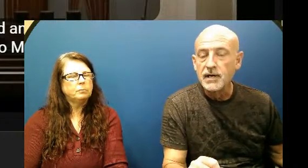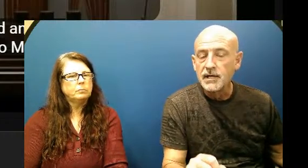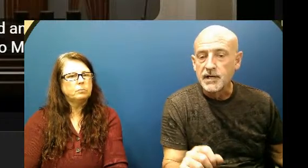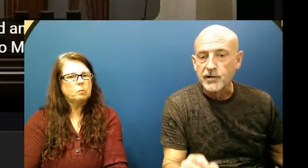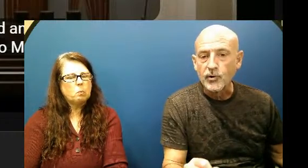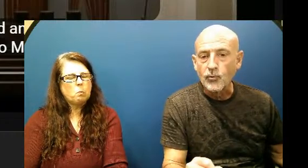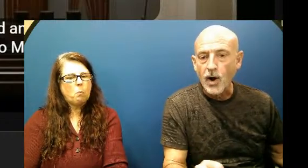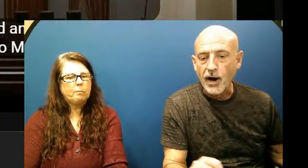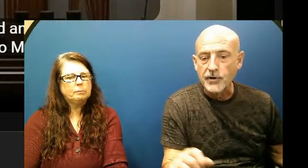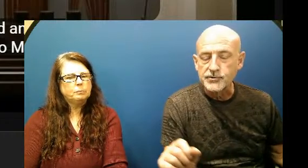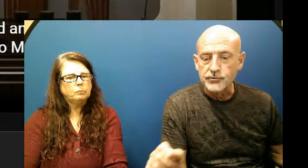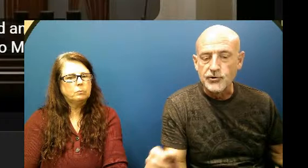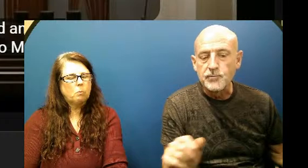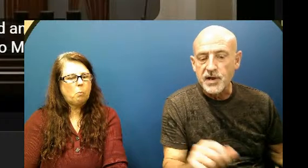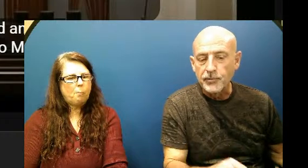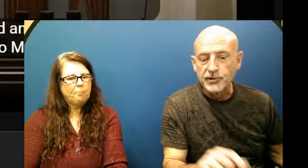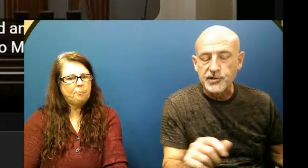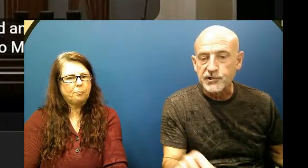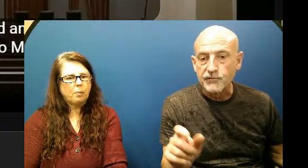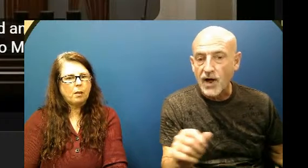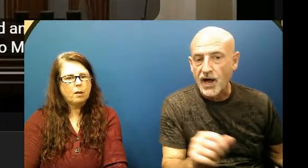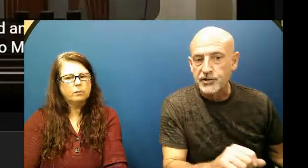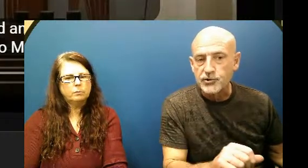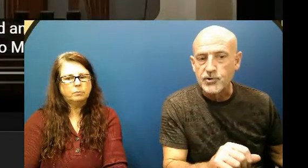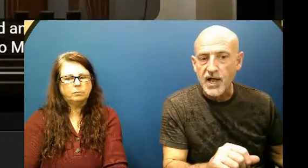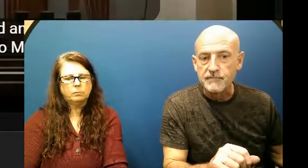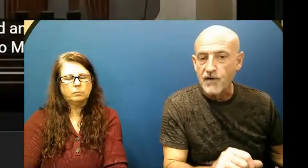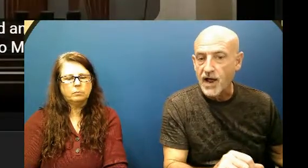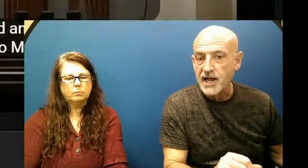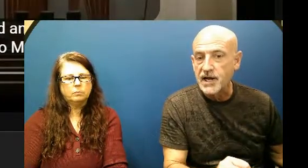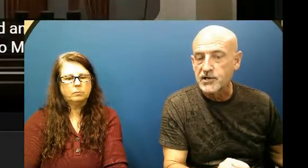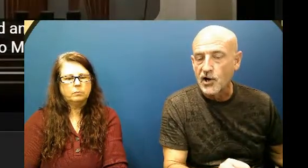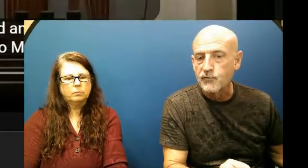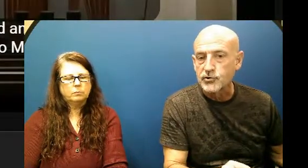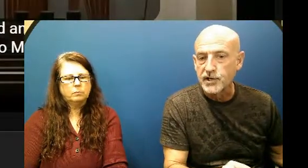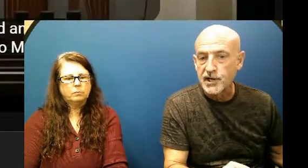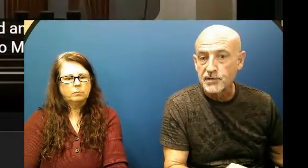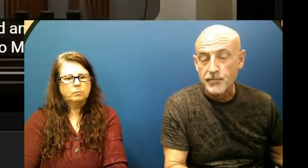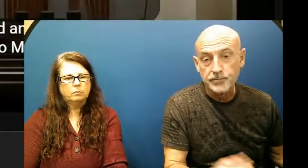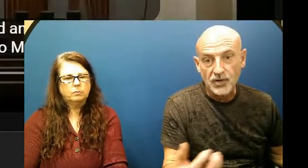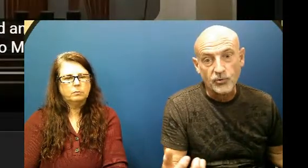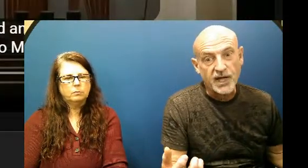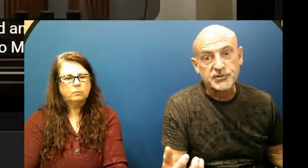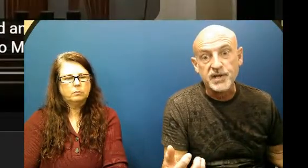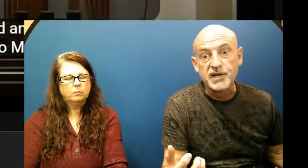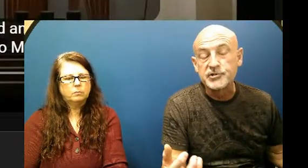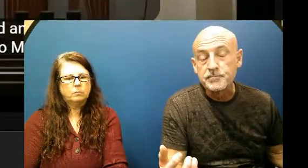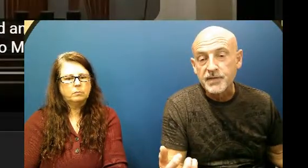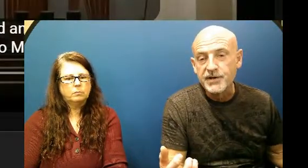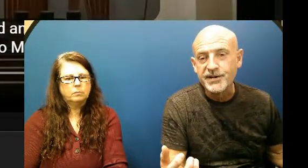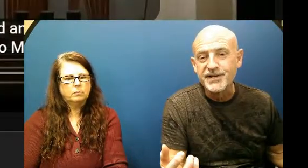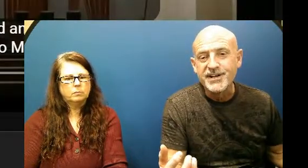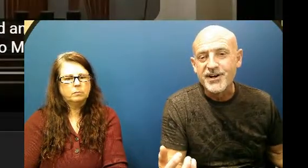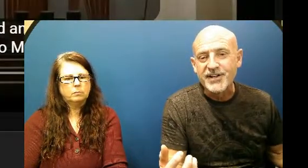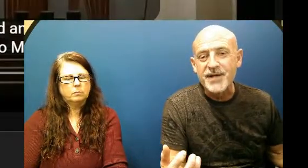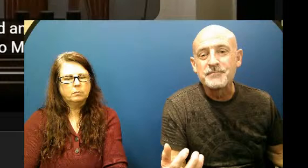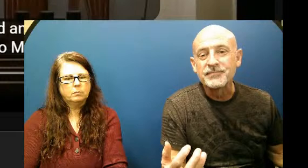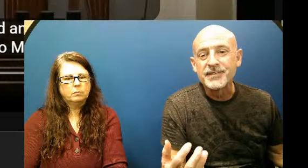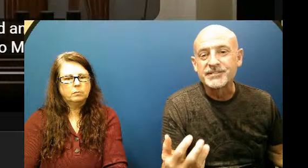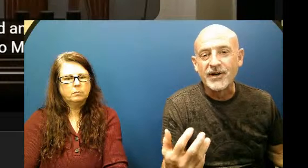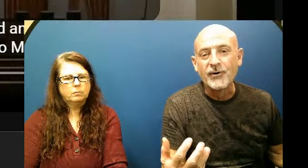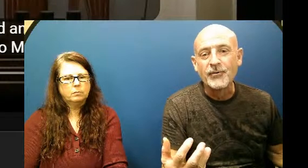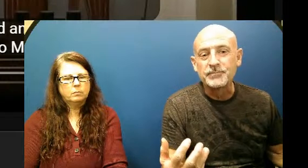it requires two people to testify that you gave aid and comfort to the enemy. Well, that's speech.